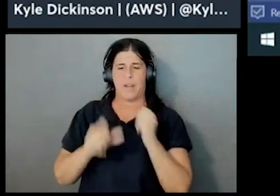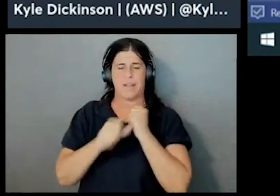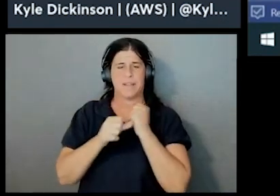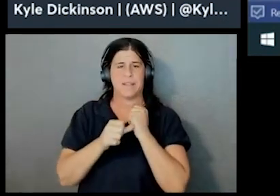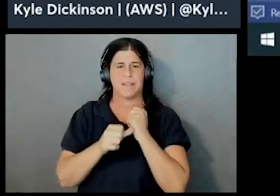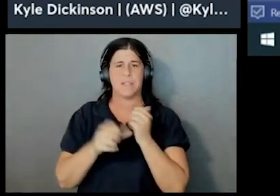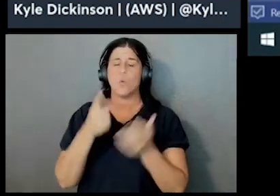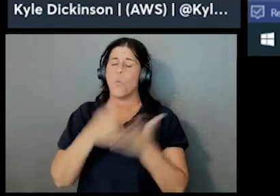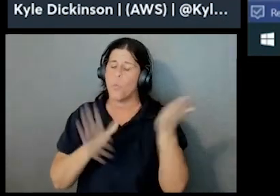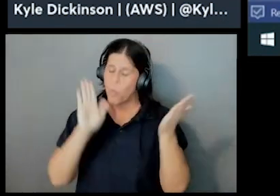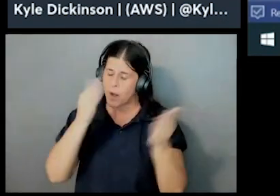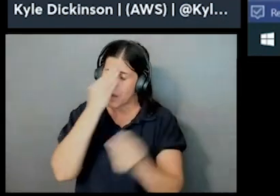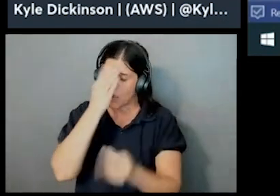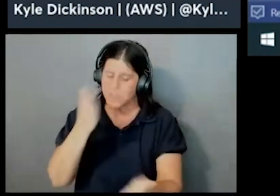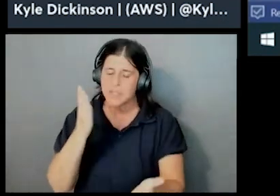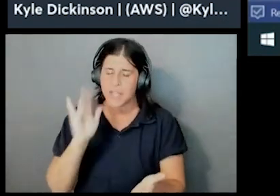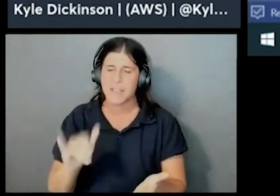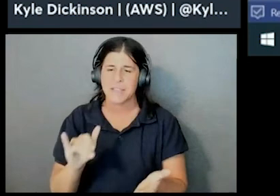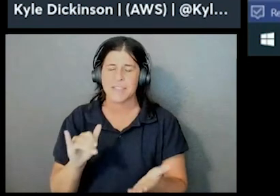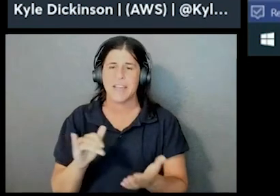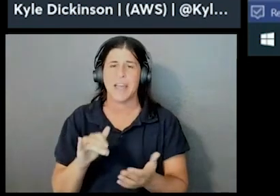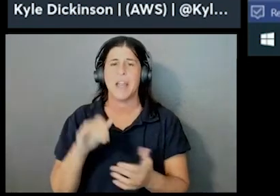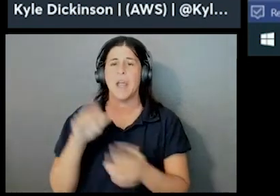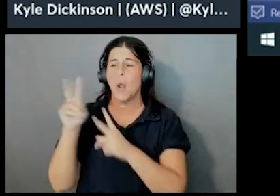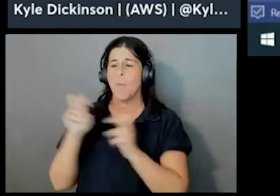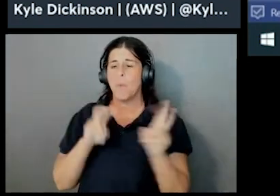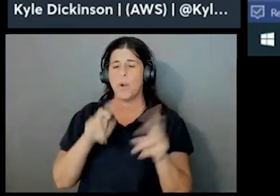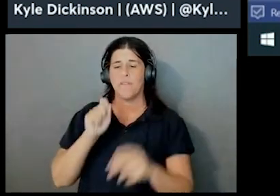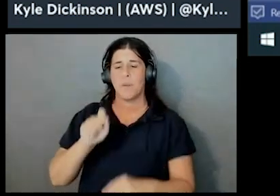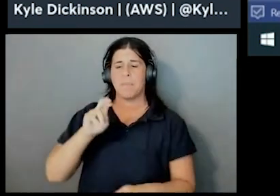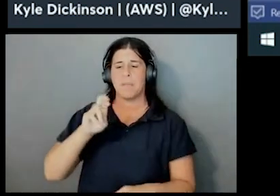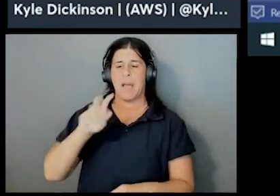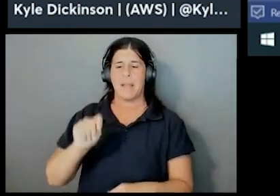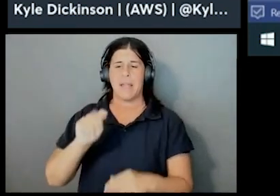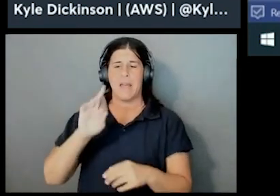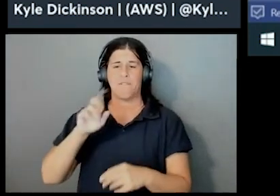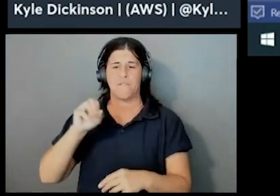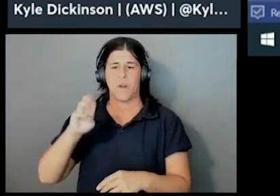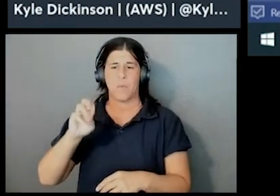is, porting from .NET Framework to .NET Core is a pretty